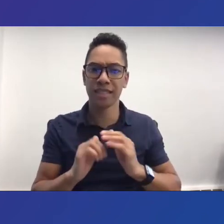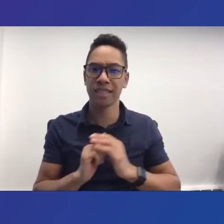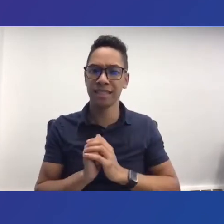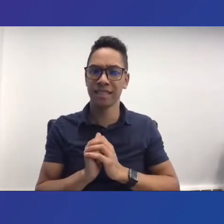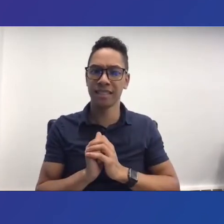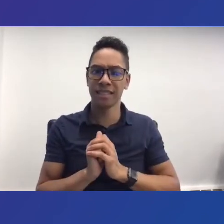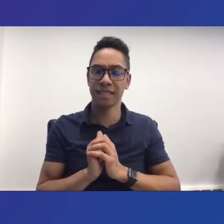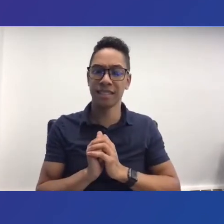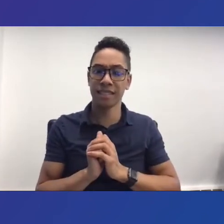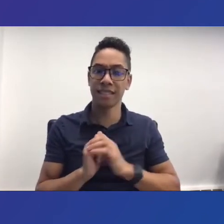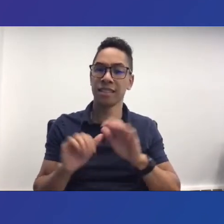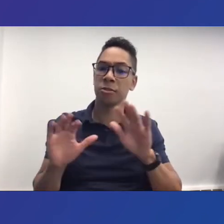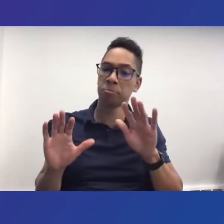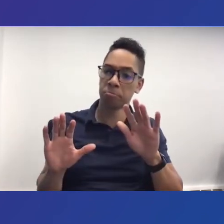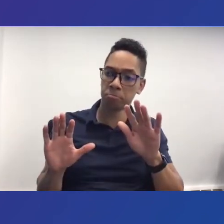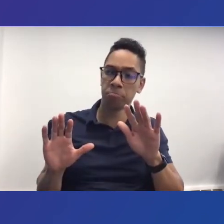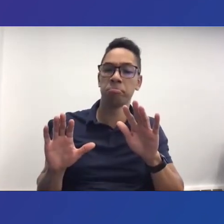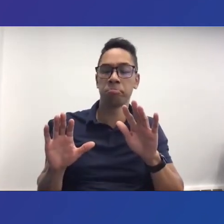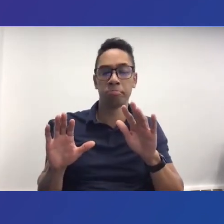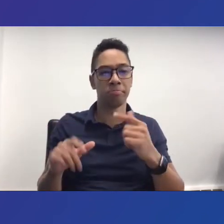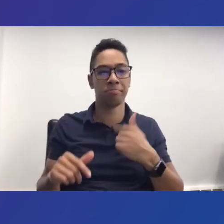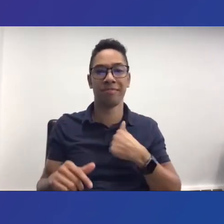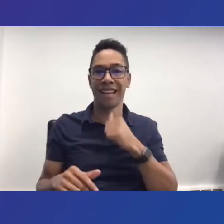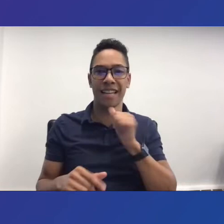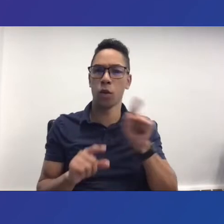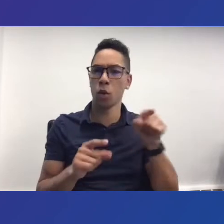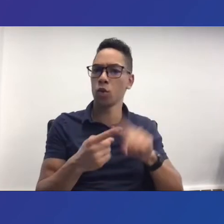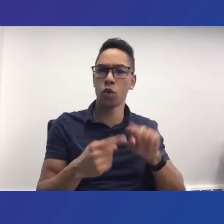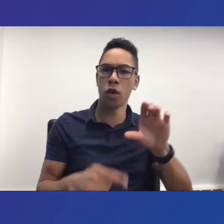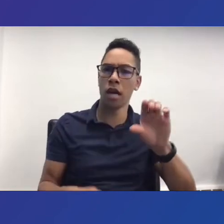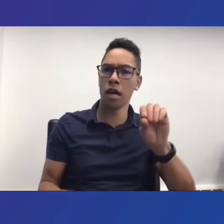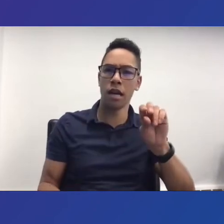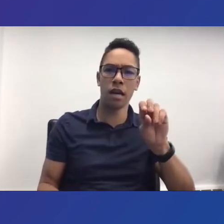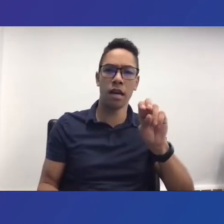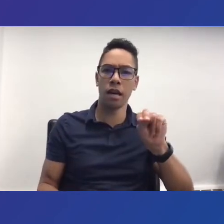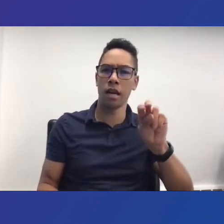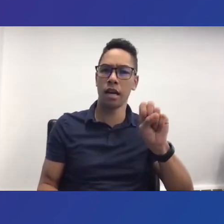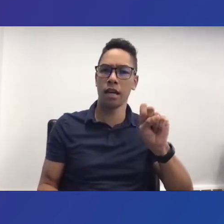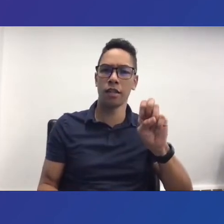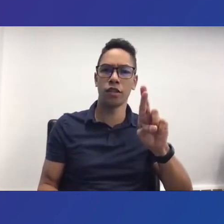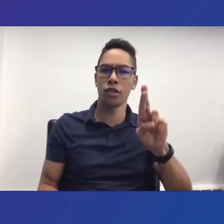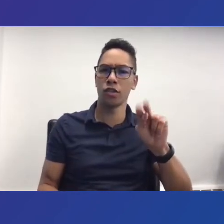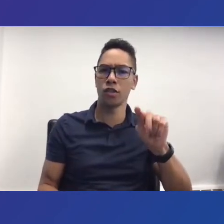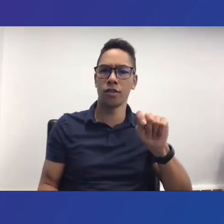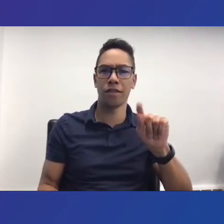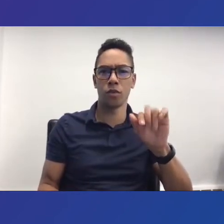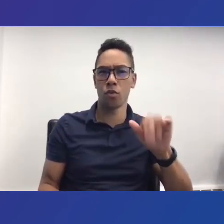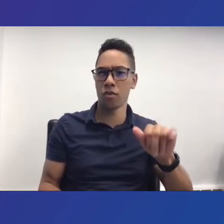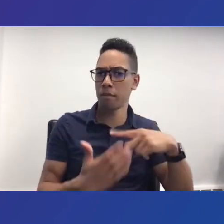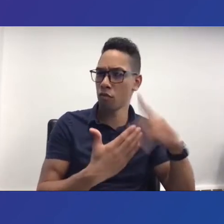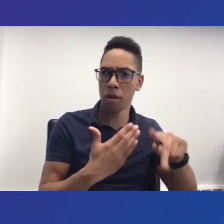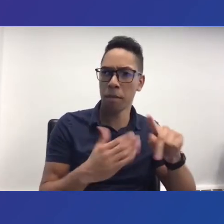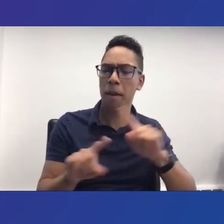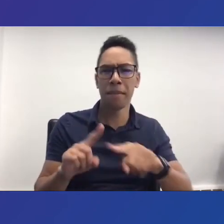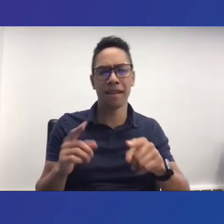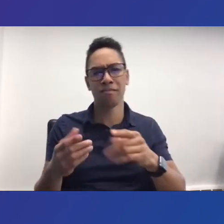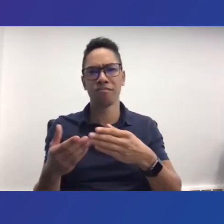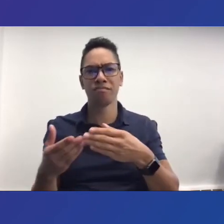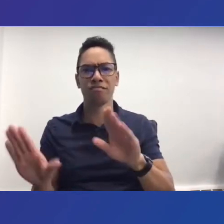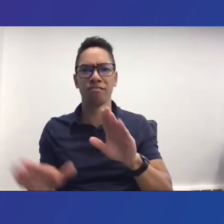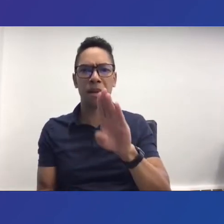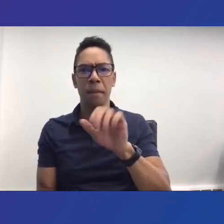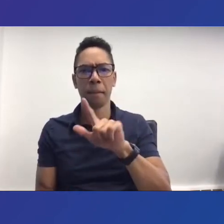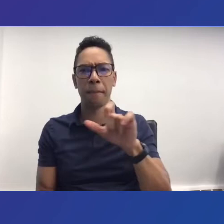a really sort of, I didn't go to conservatory program, but I was in a classical ballet, school. It